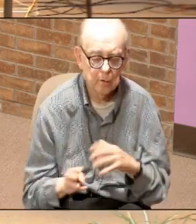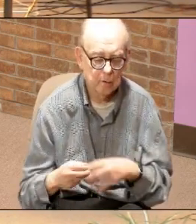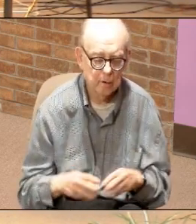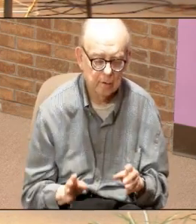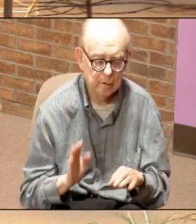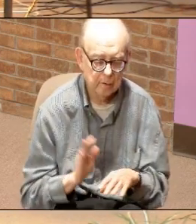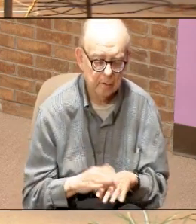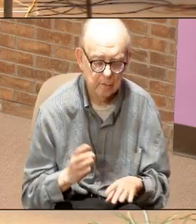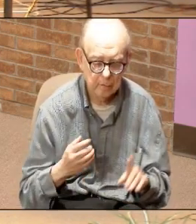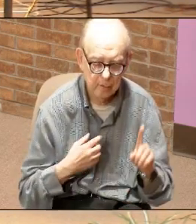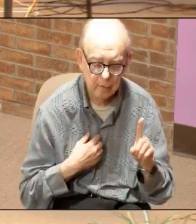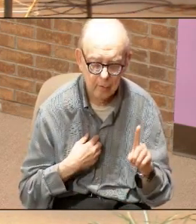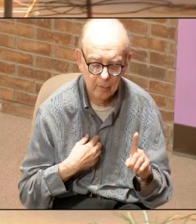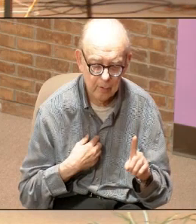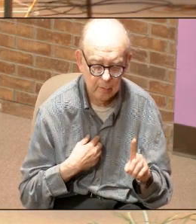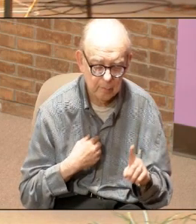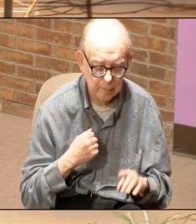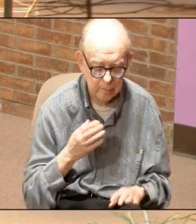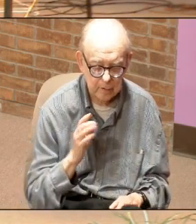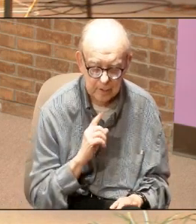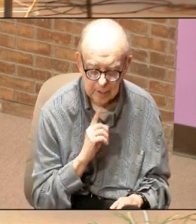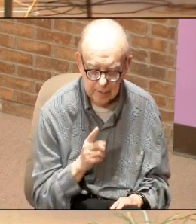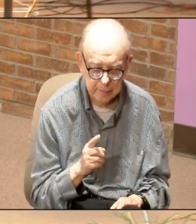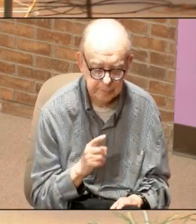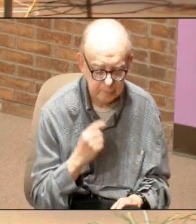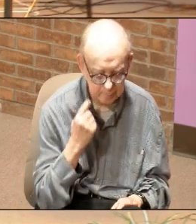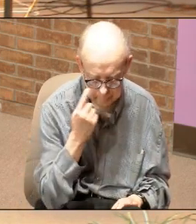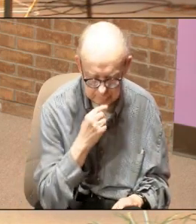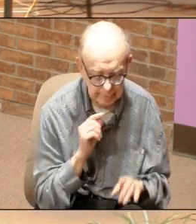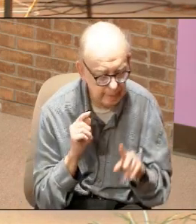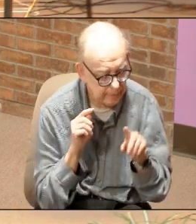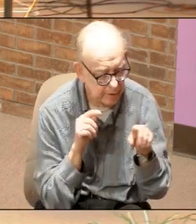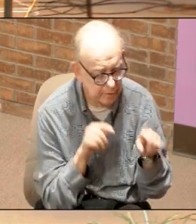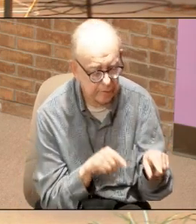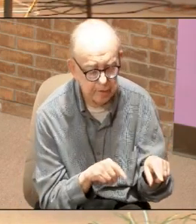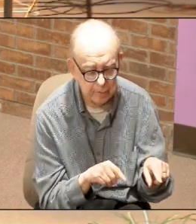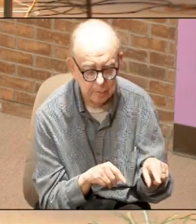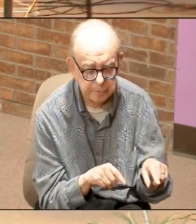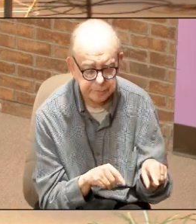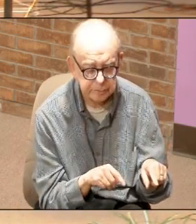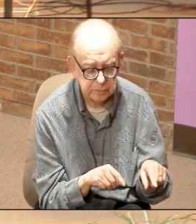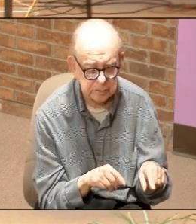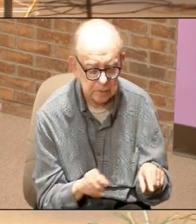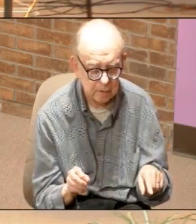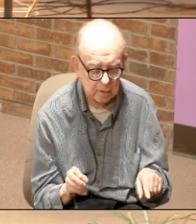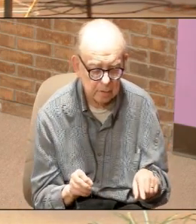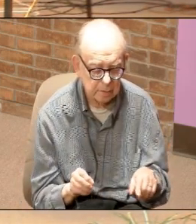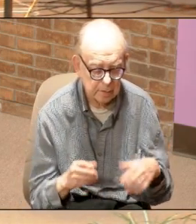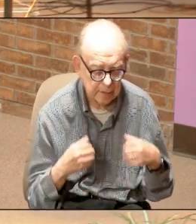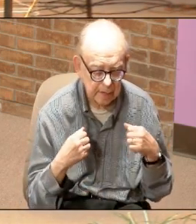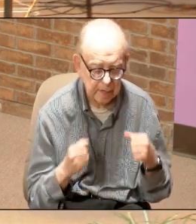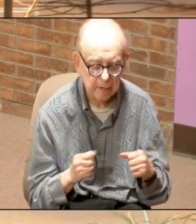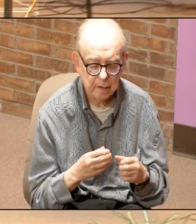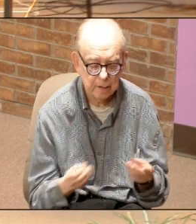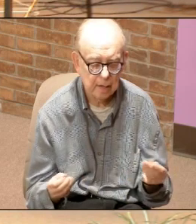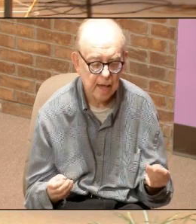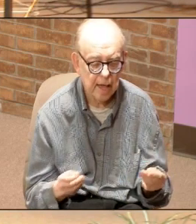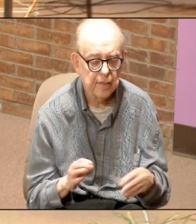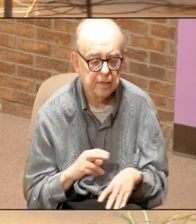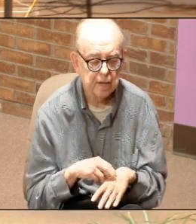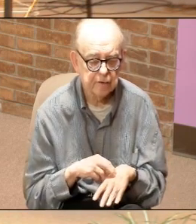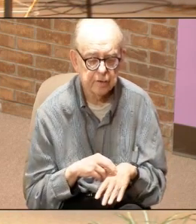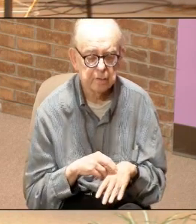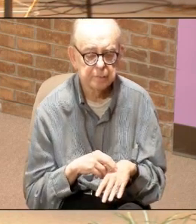and call on me, he said, I would turn my face back around and I would heal their land and their